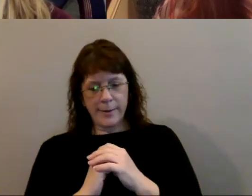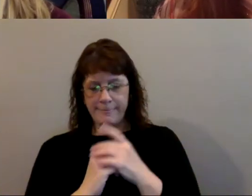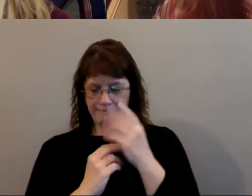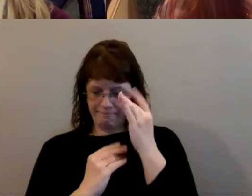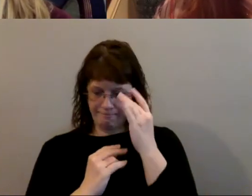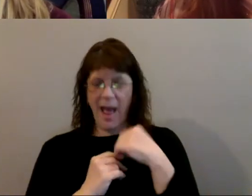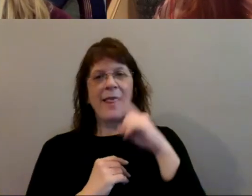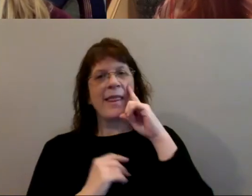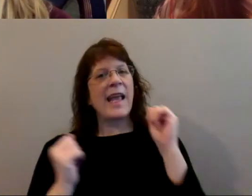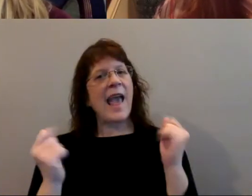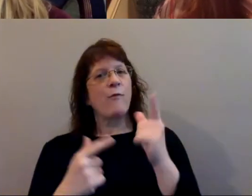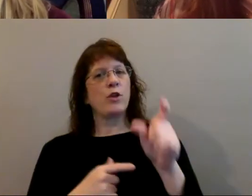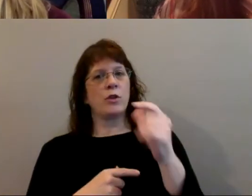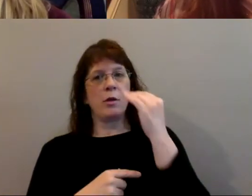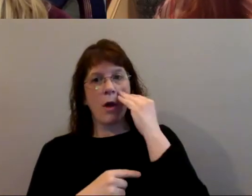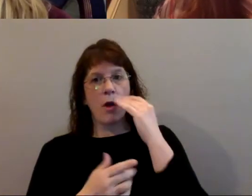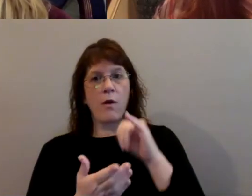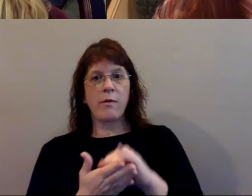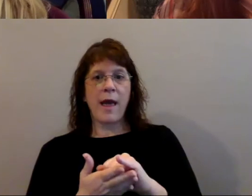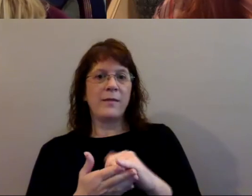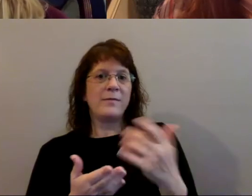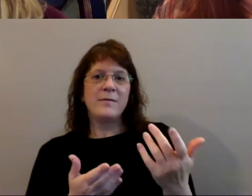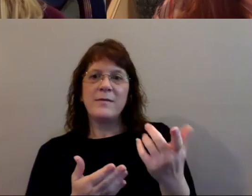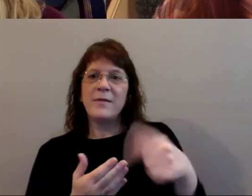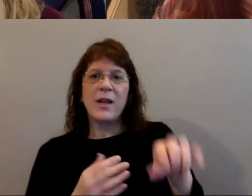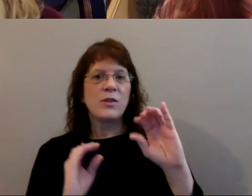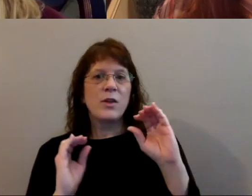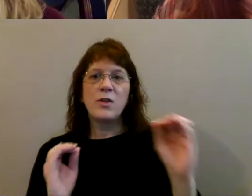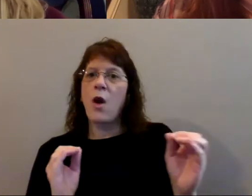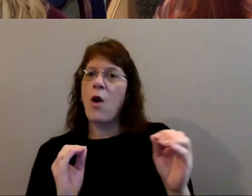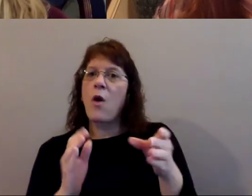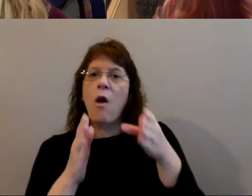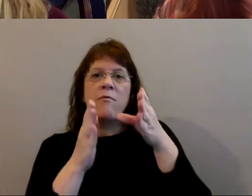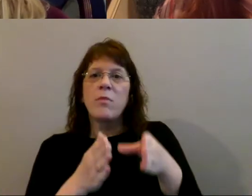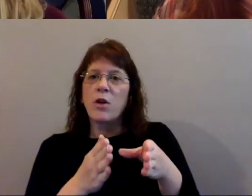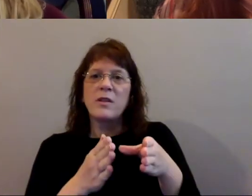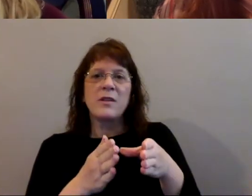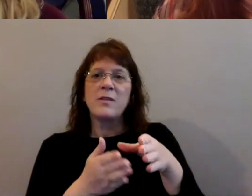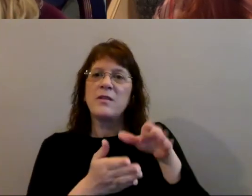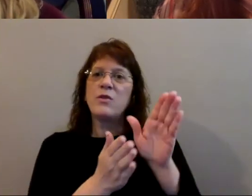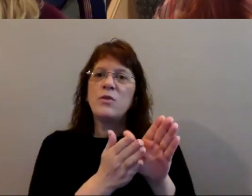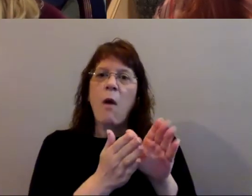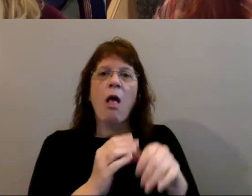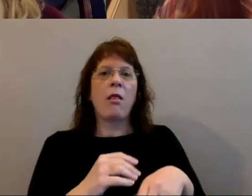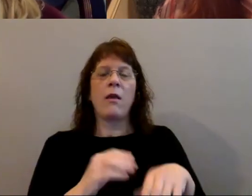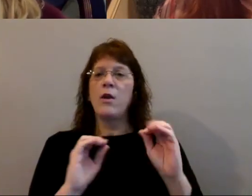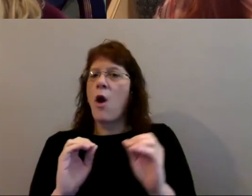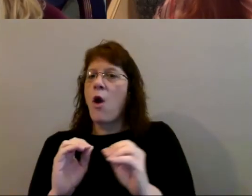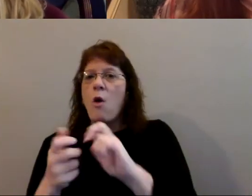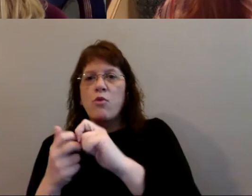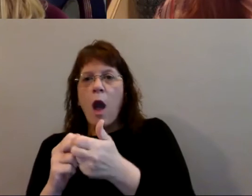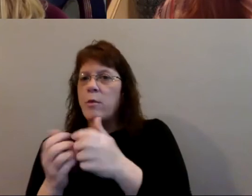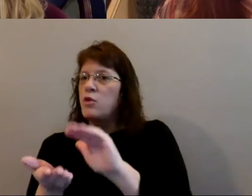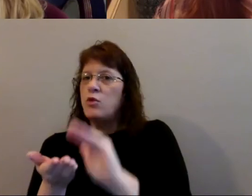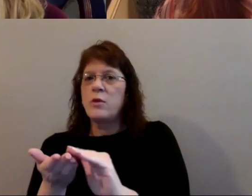I think everybody should know that like there's no person too small or issue too small to try.